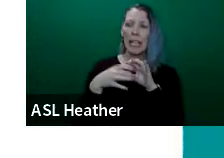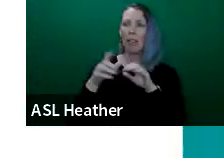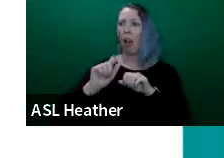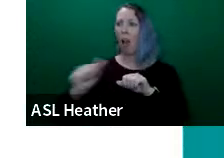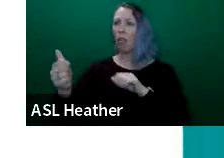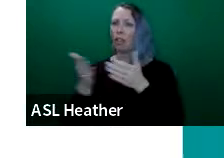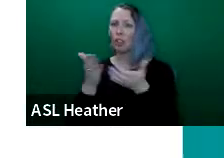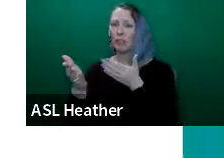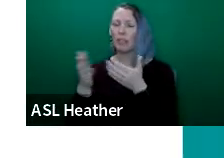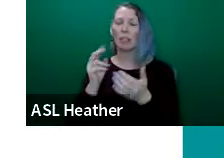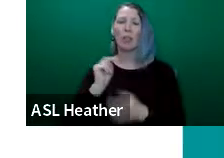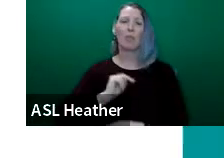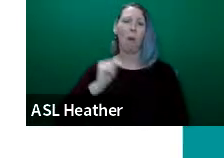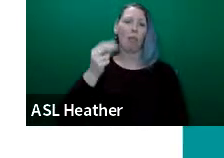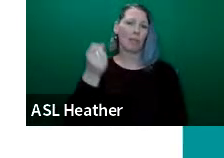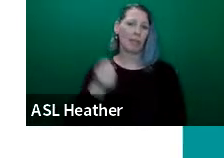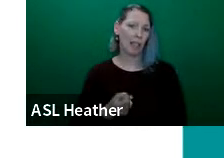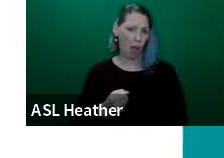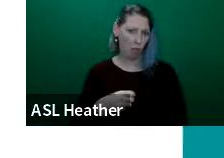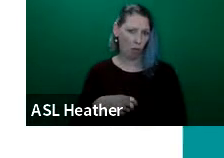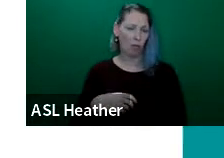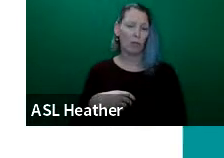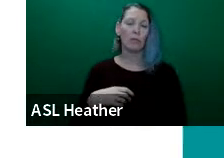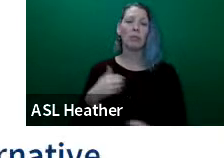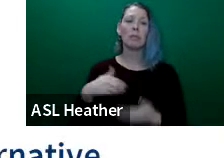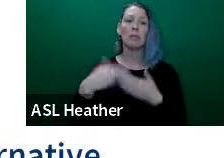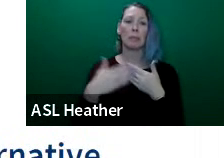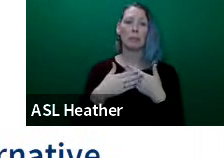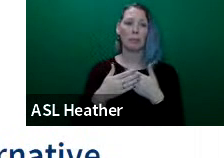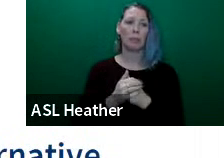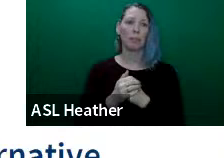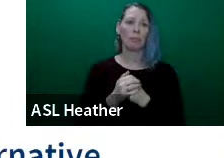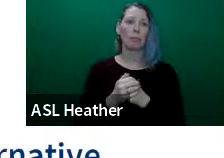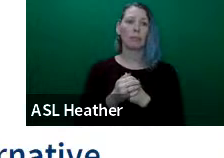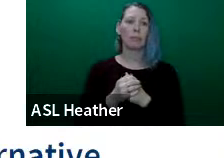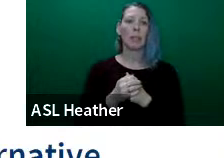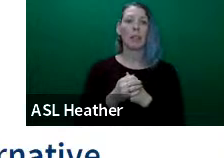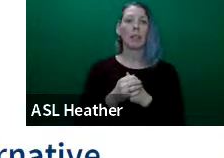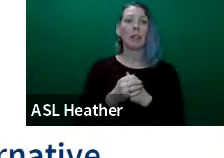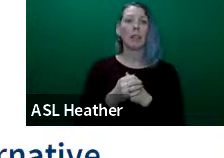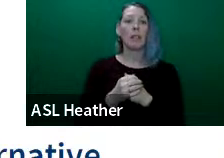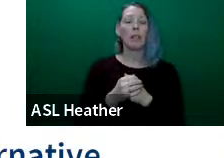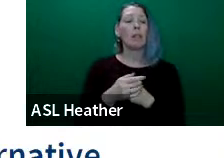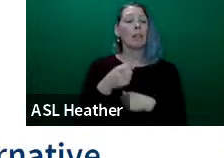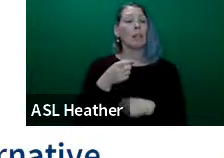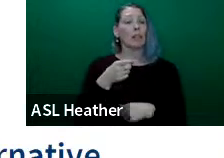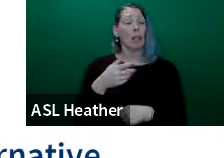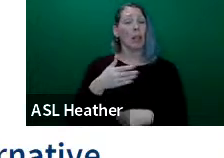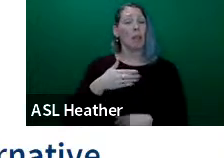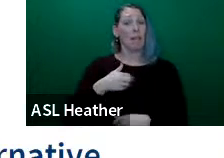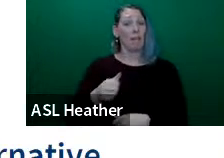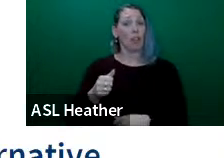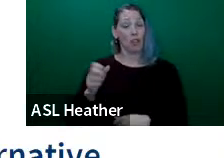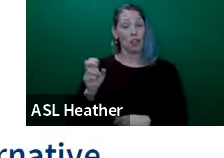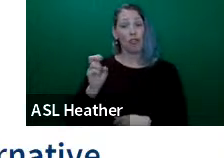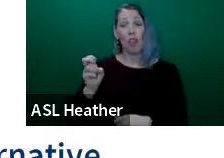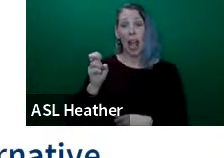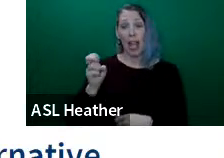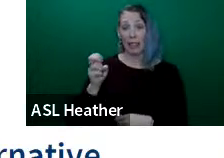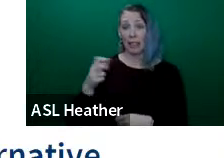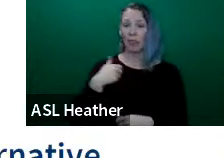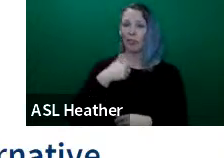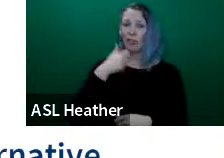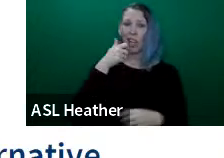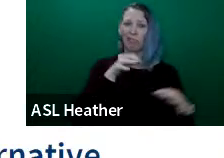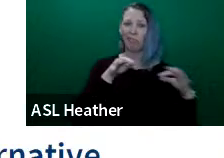north and south of the river. So let's go to next steps. This preferred transit investment that we just laid out